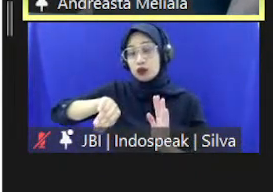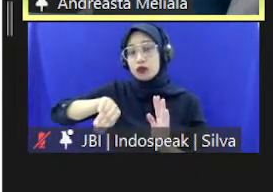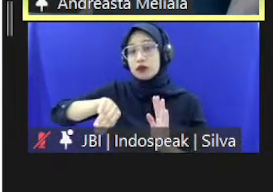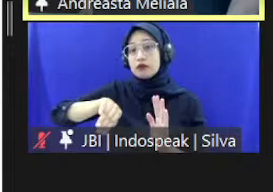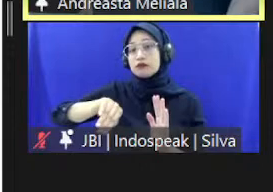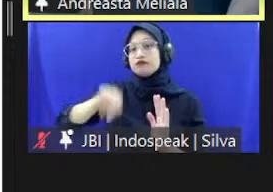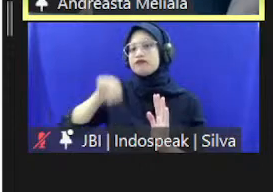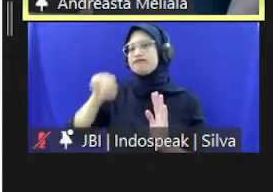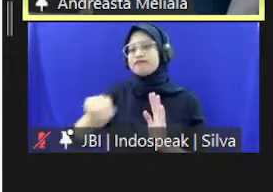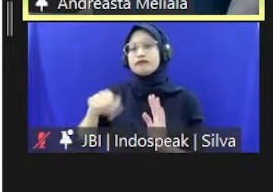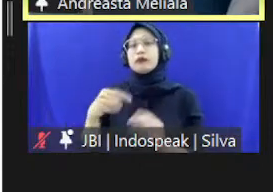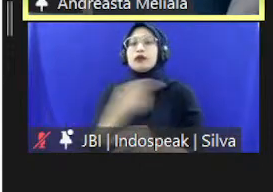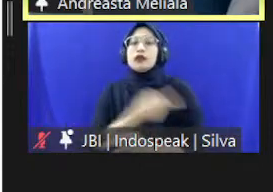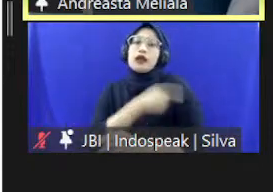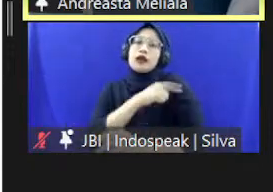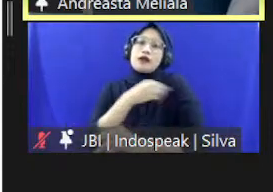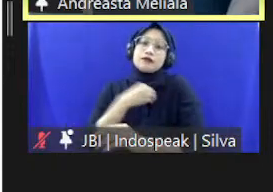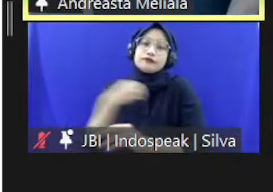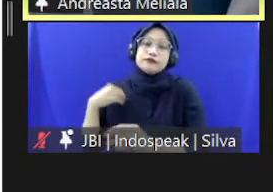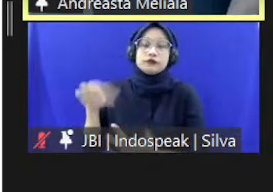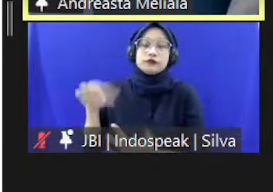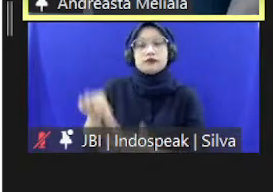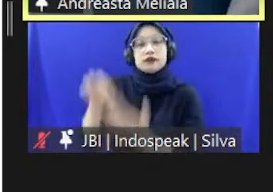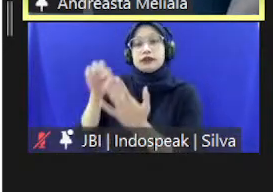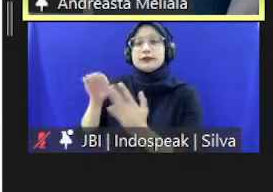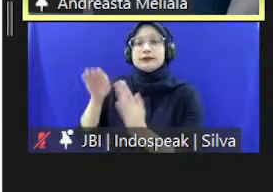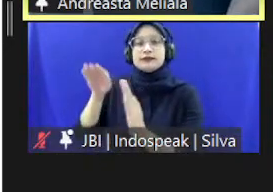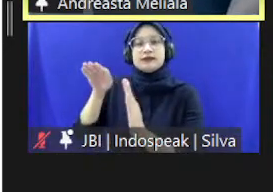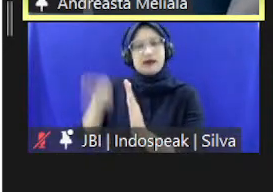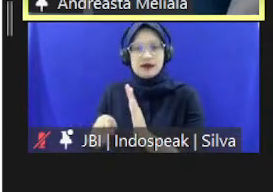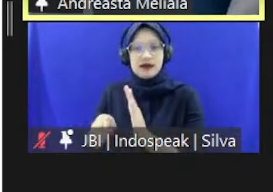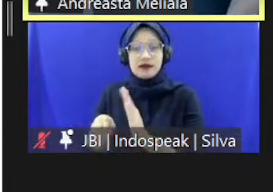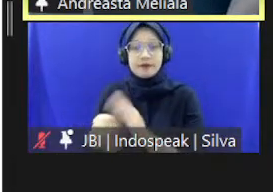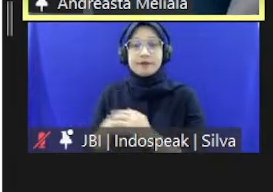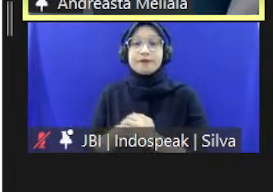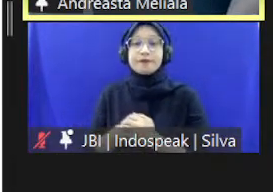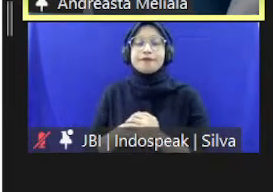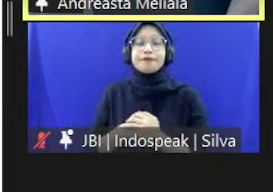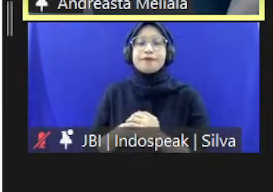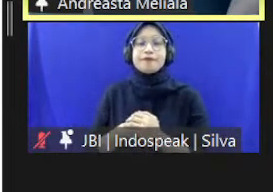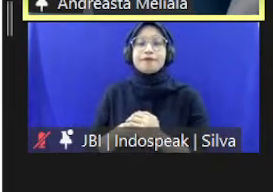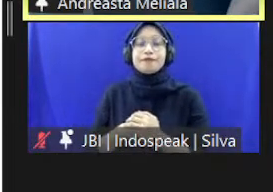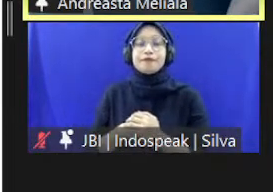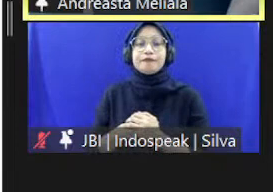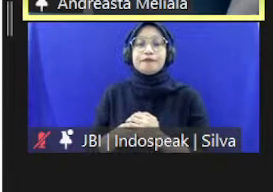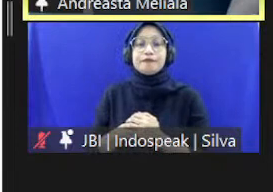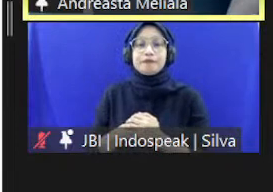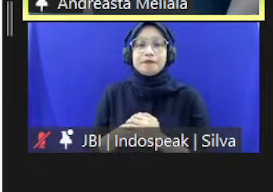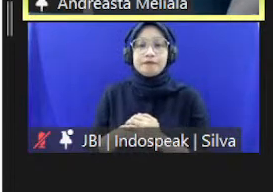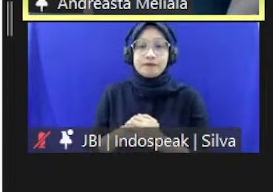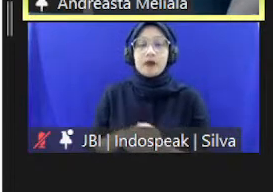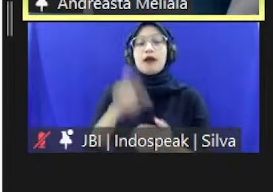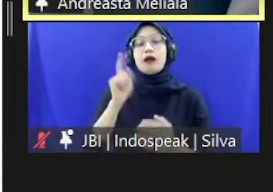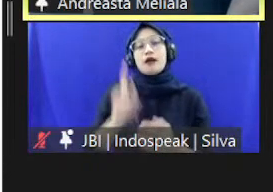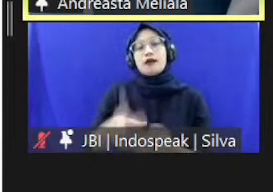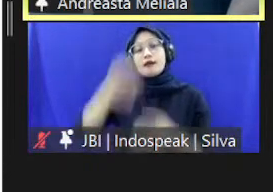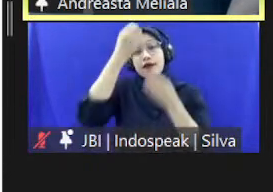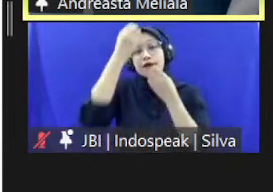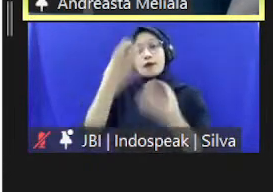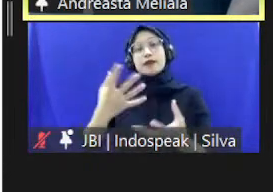low. So it remains the same with other information from the previous